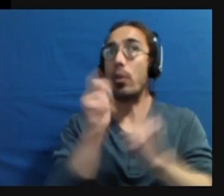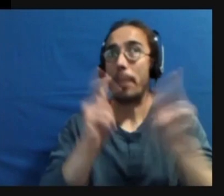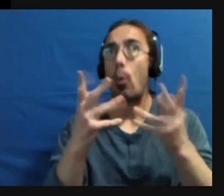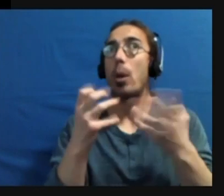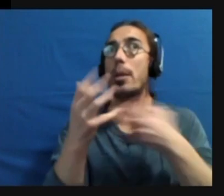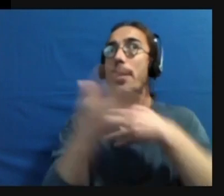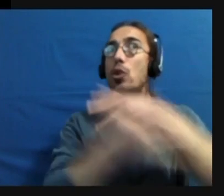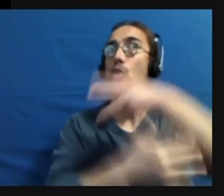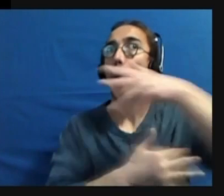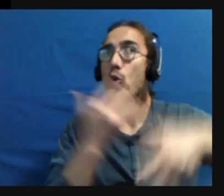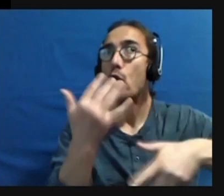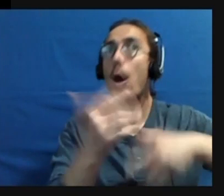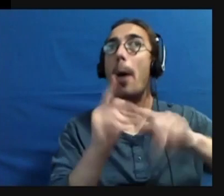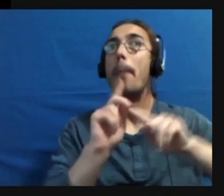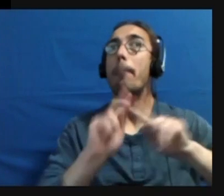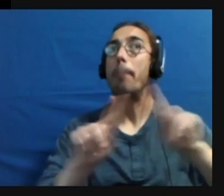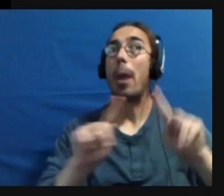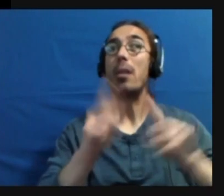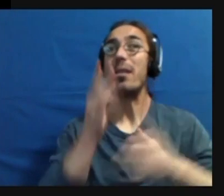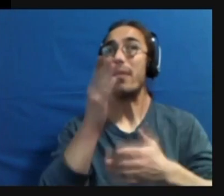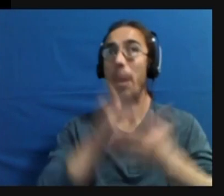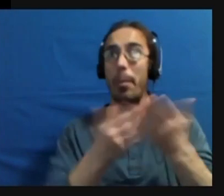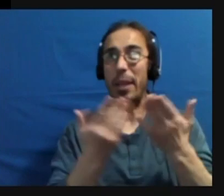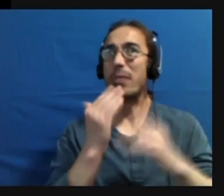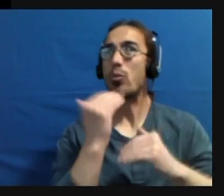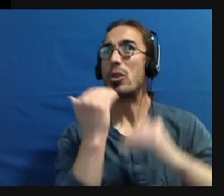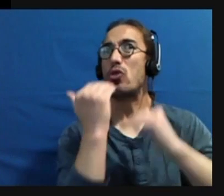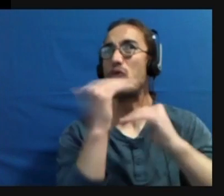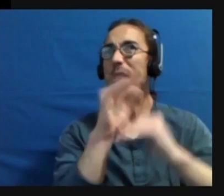but there are things that inhibit our ability to do so.